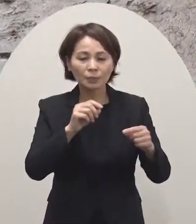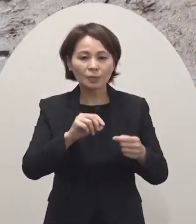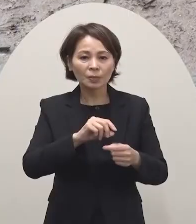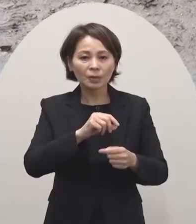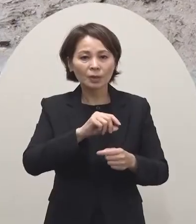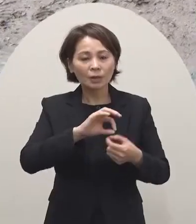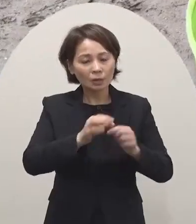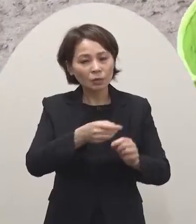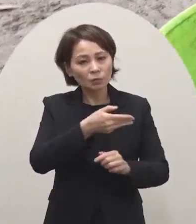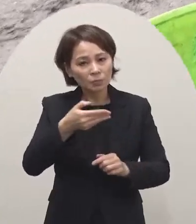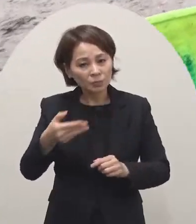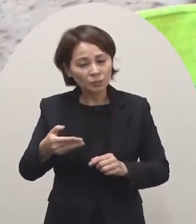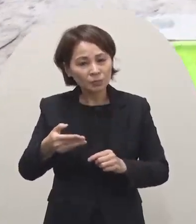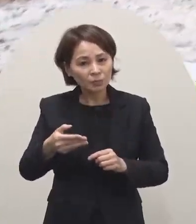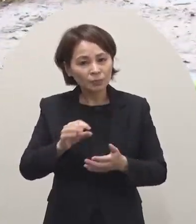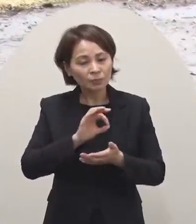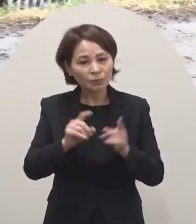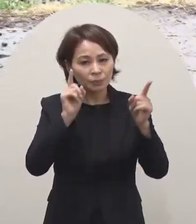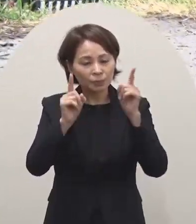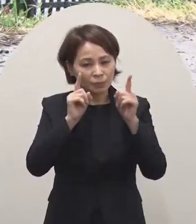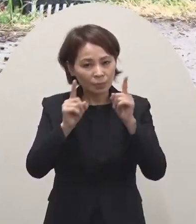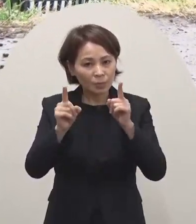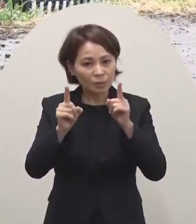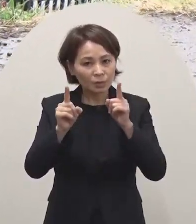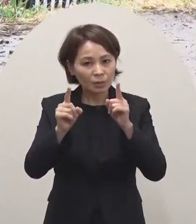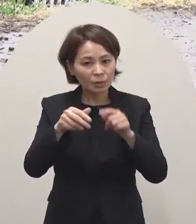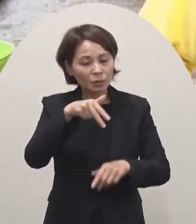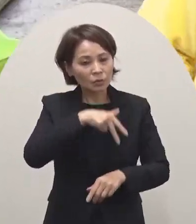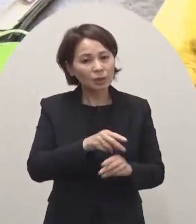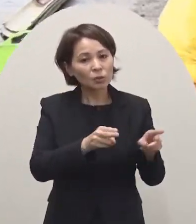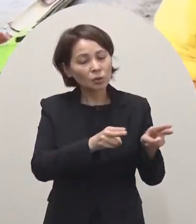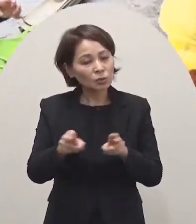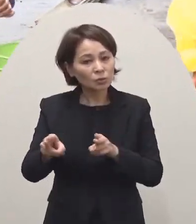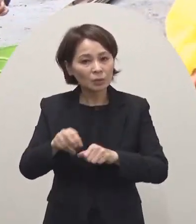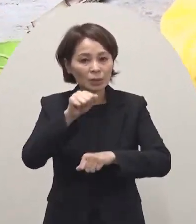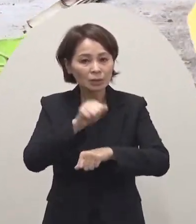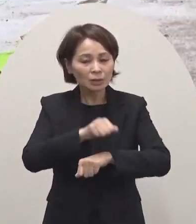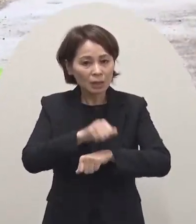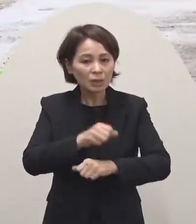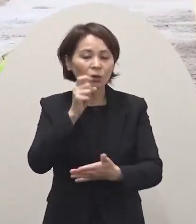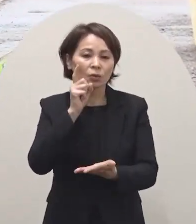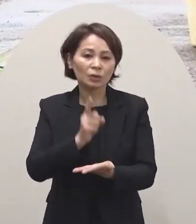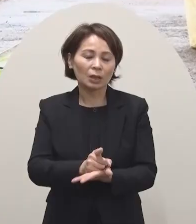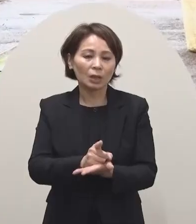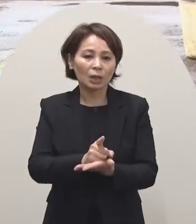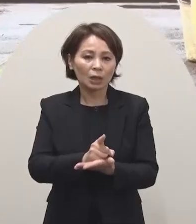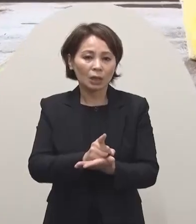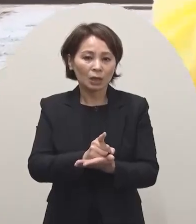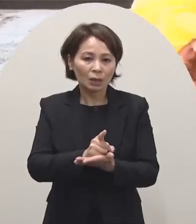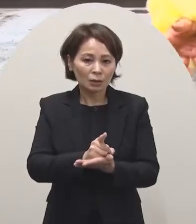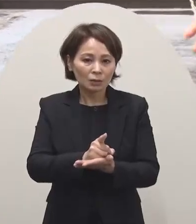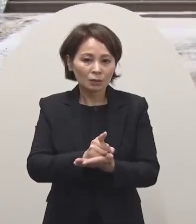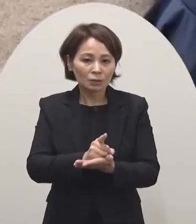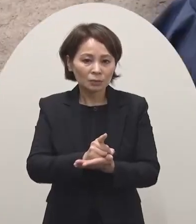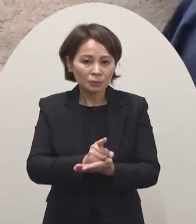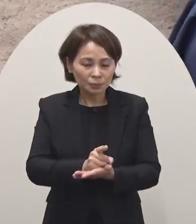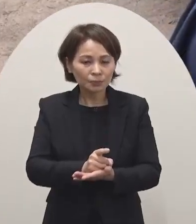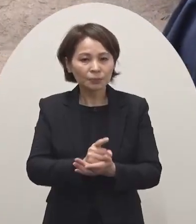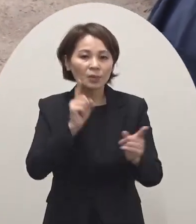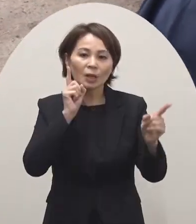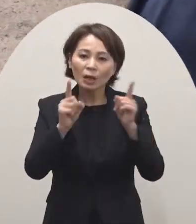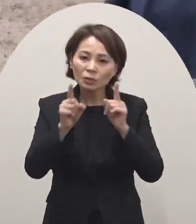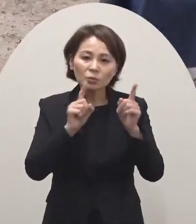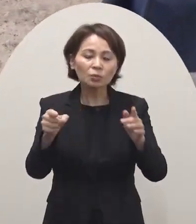example, playing with colored water. The staff prepares only coloring water and food coloring. We keep